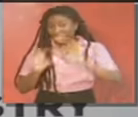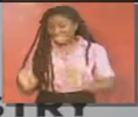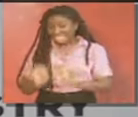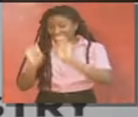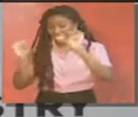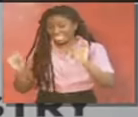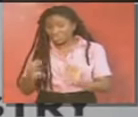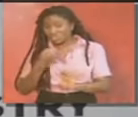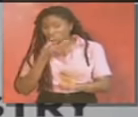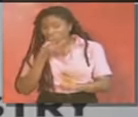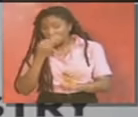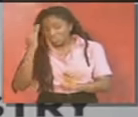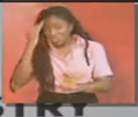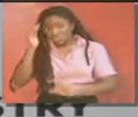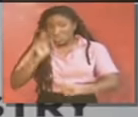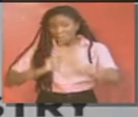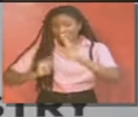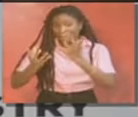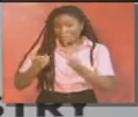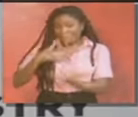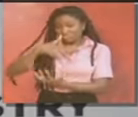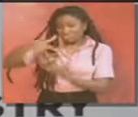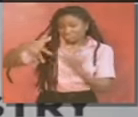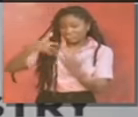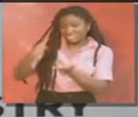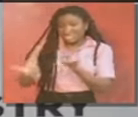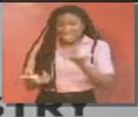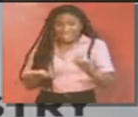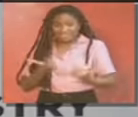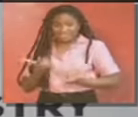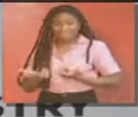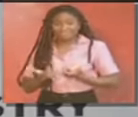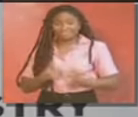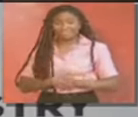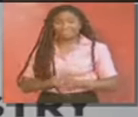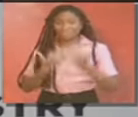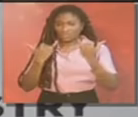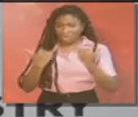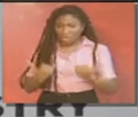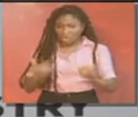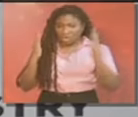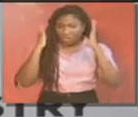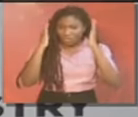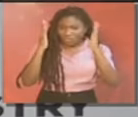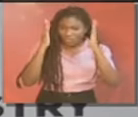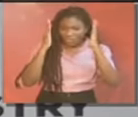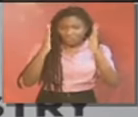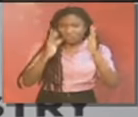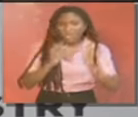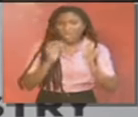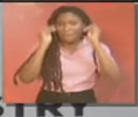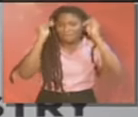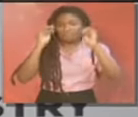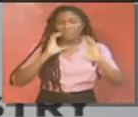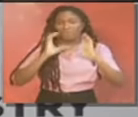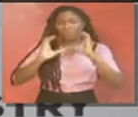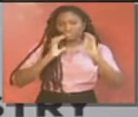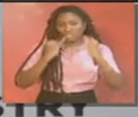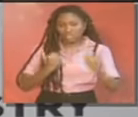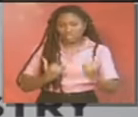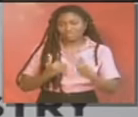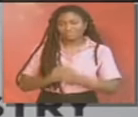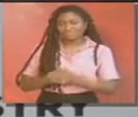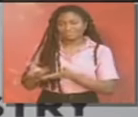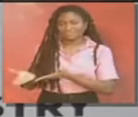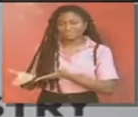where there would be a lot of mixing of persons. So now I hand back over to Ms. Alcantara. Thank you. Thank